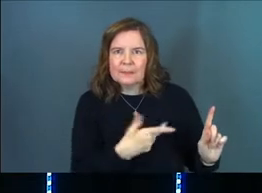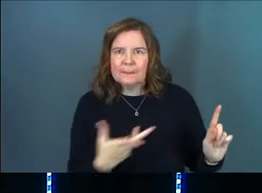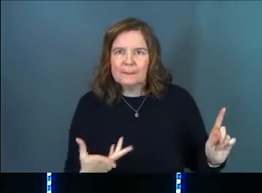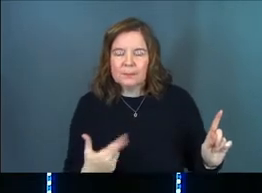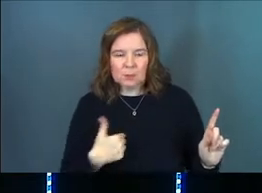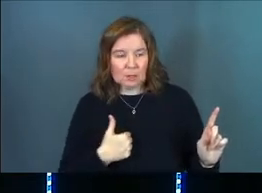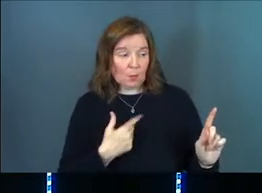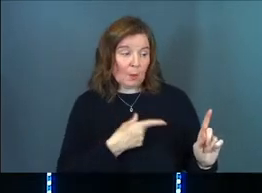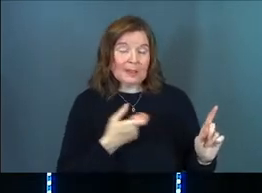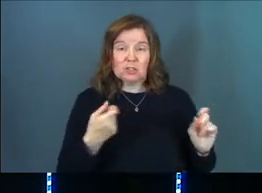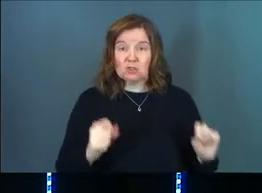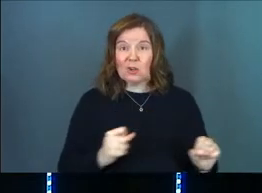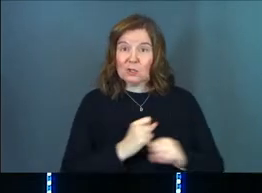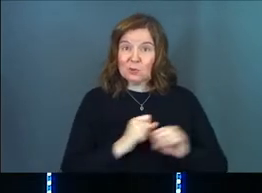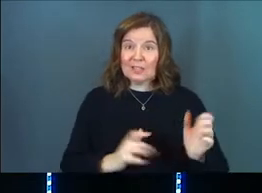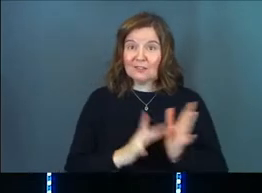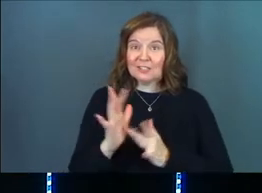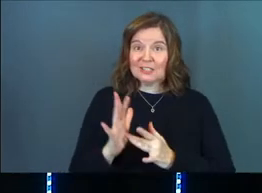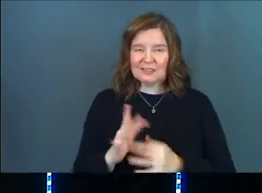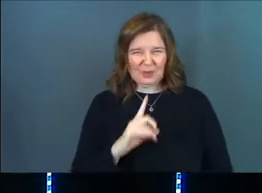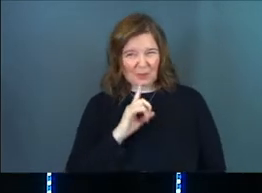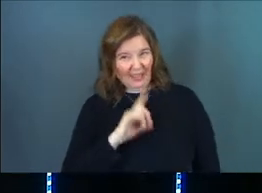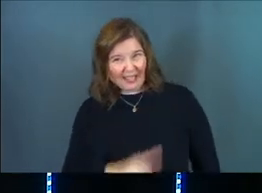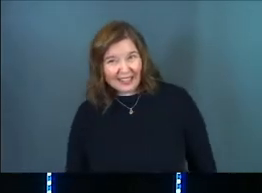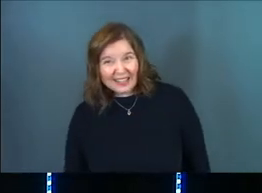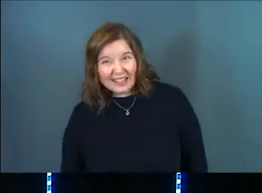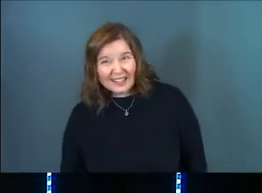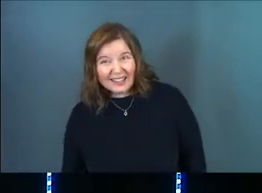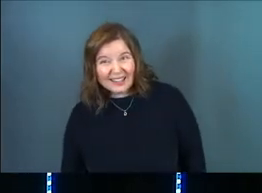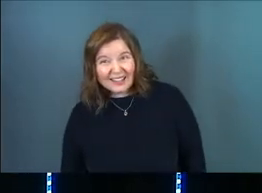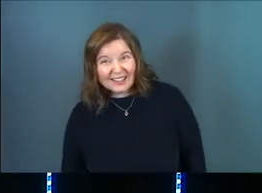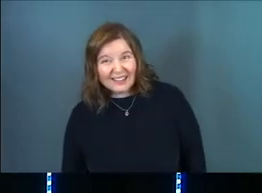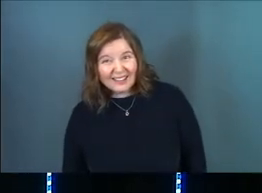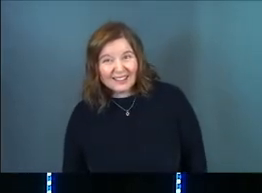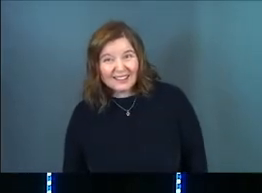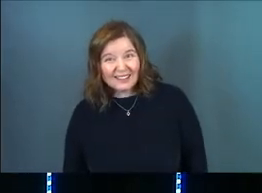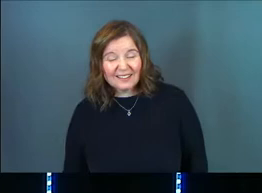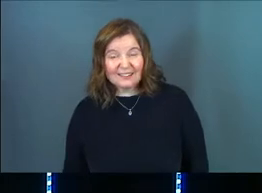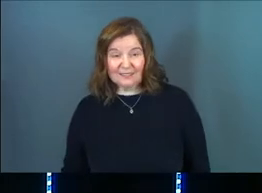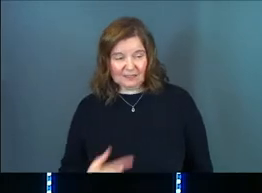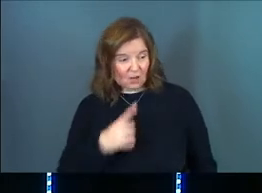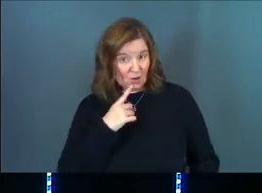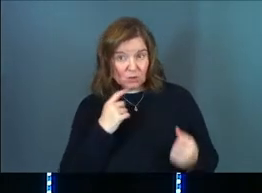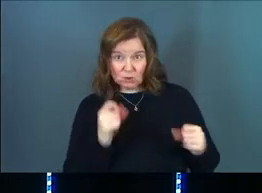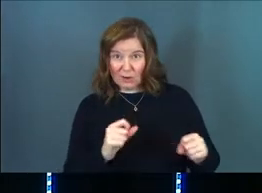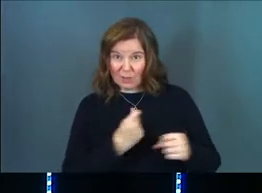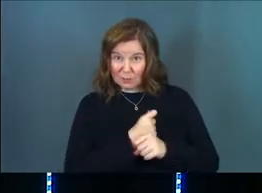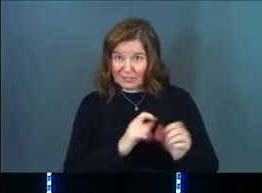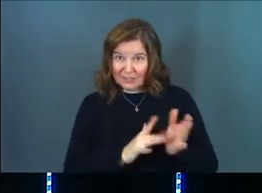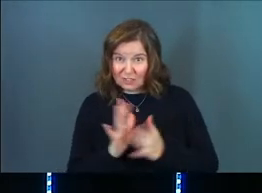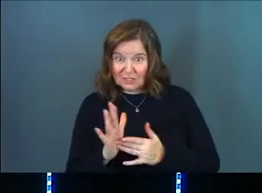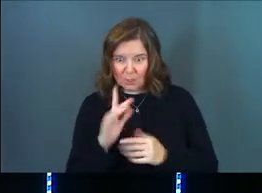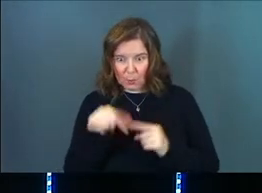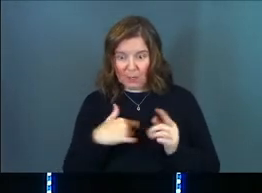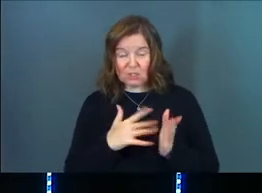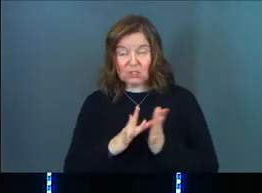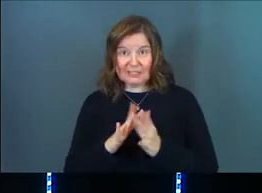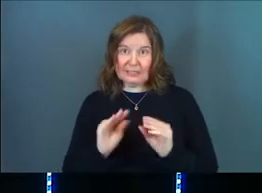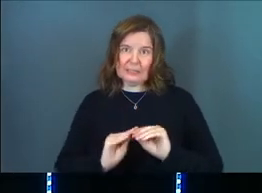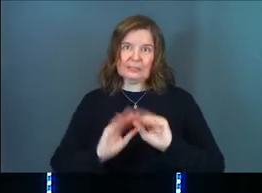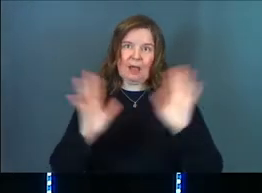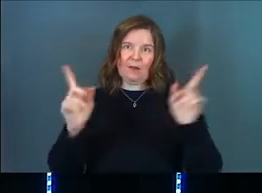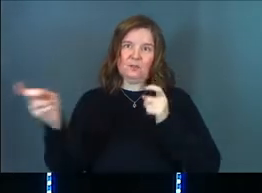You're like, well, he's trying to save Jesus. Really? Are you trying to save Jesus when Jesus